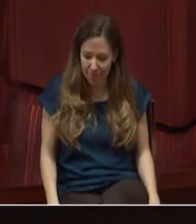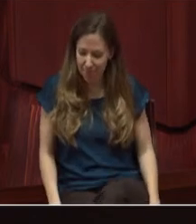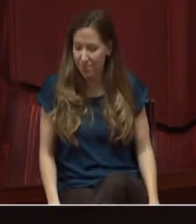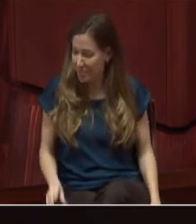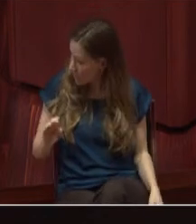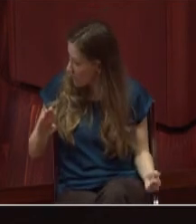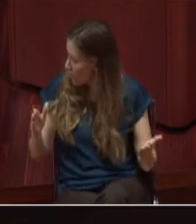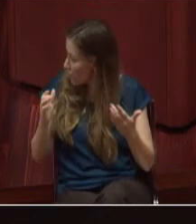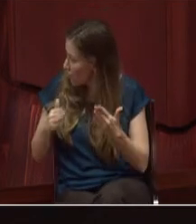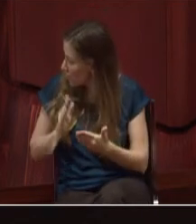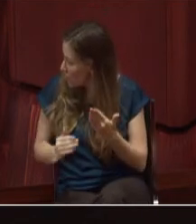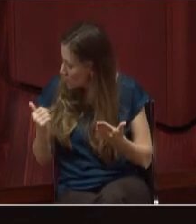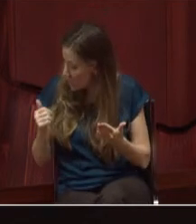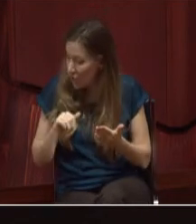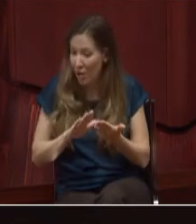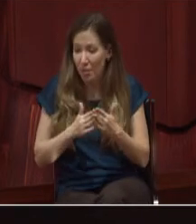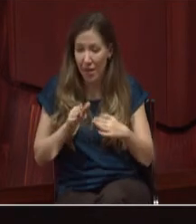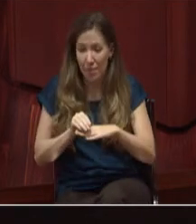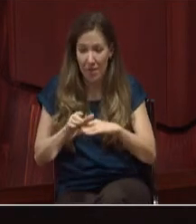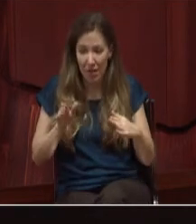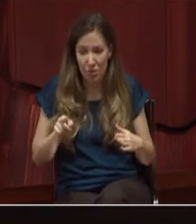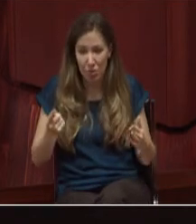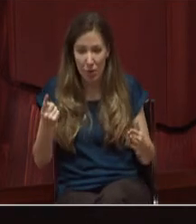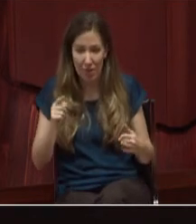of the architects of winning the Cold War.